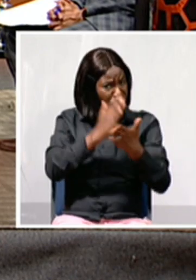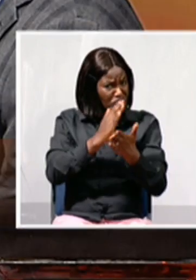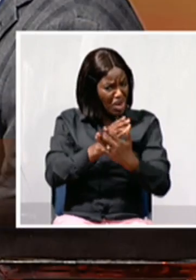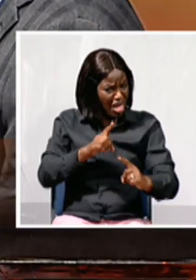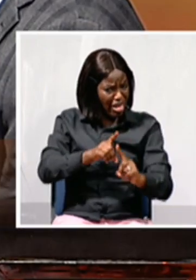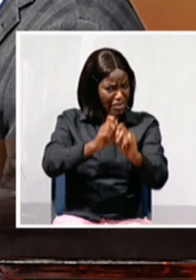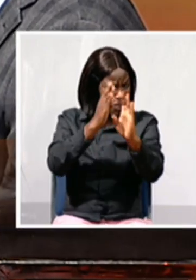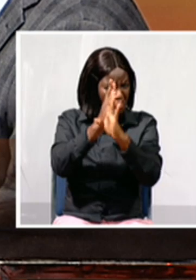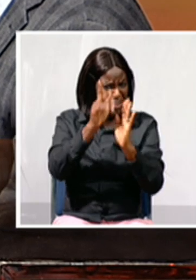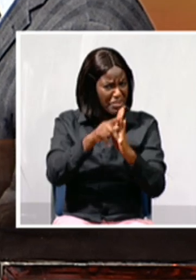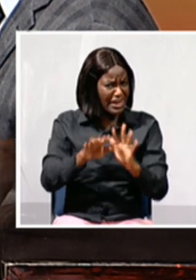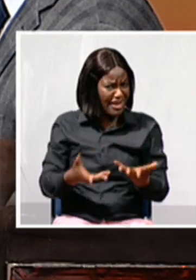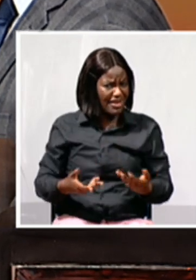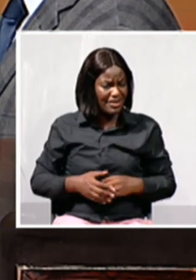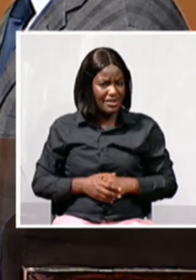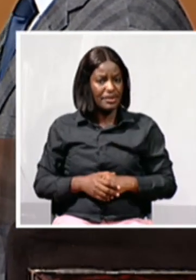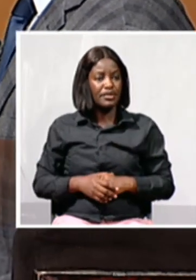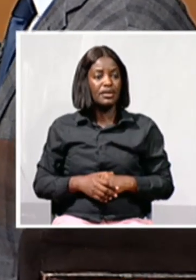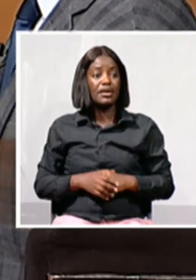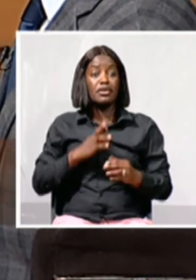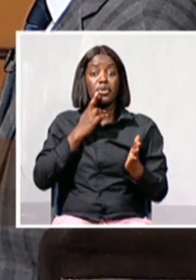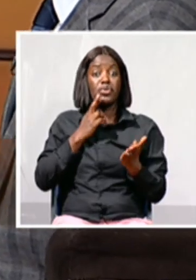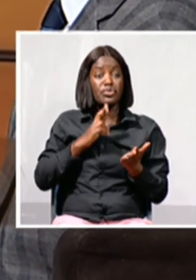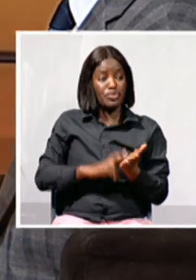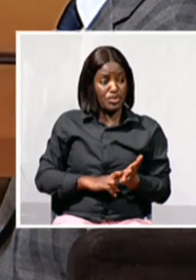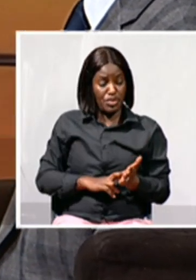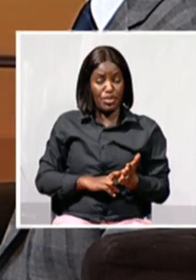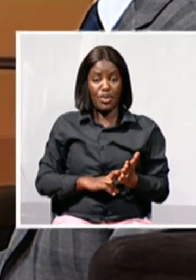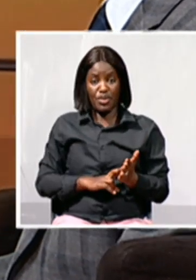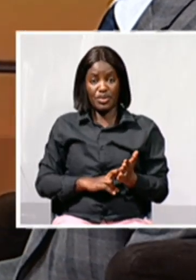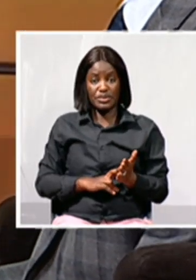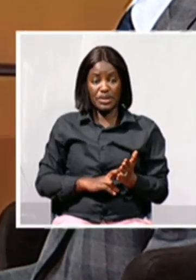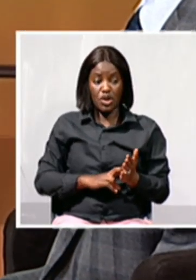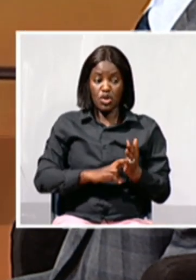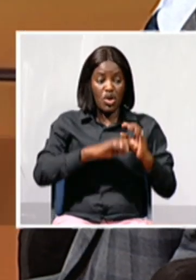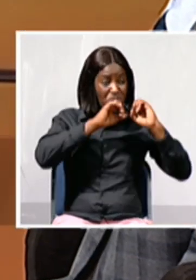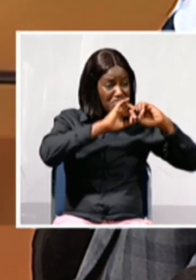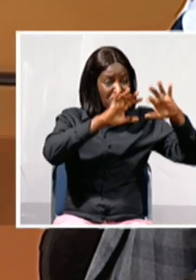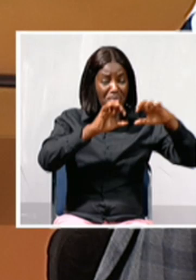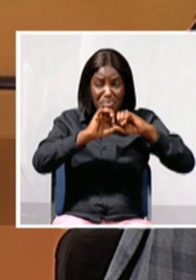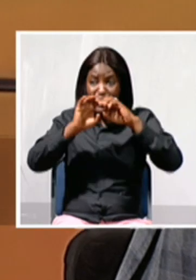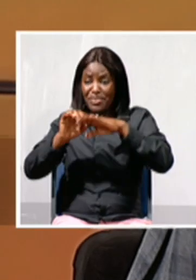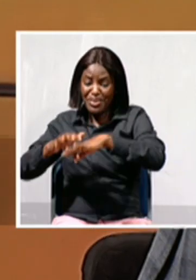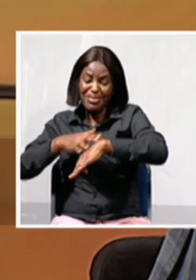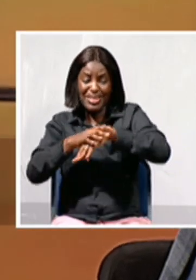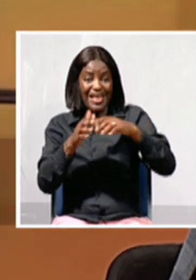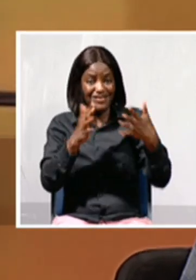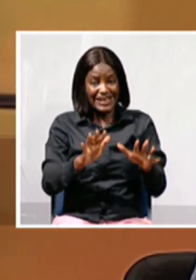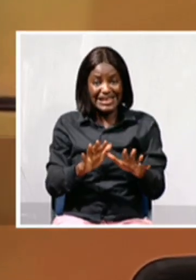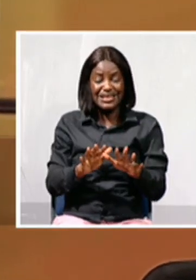to submit their reports on the number of voter education service education sessions that they have